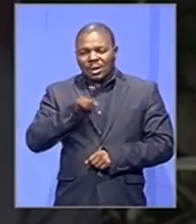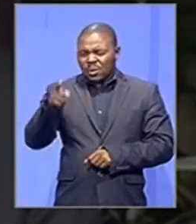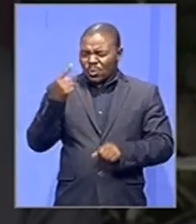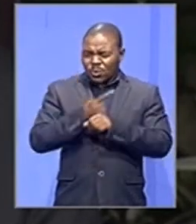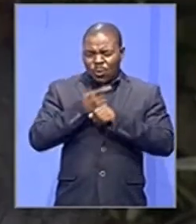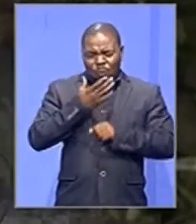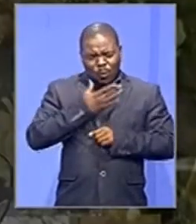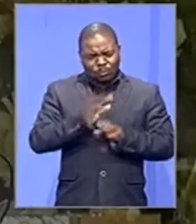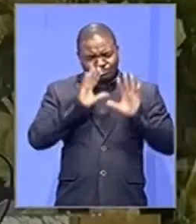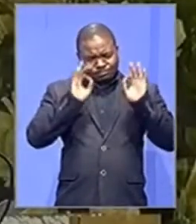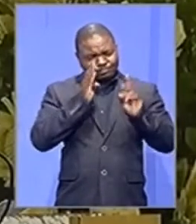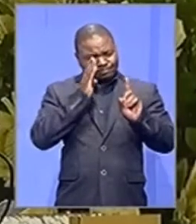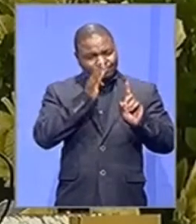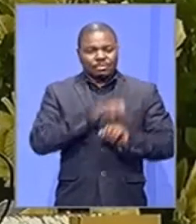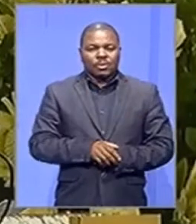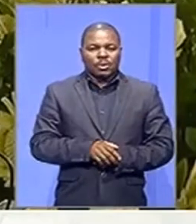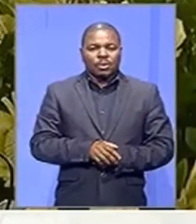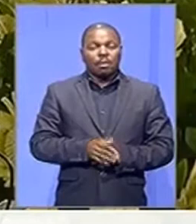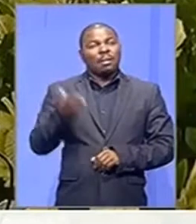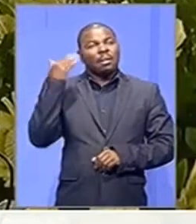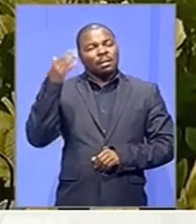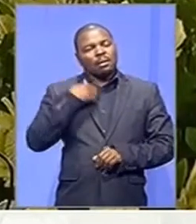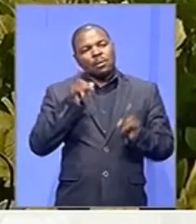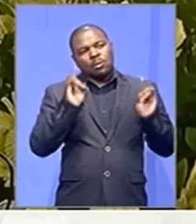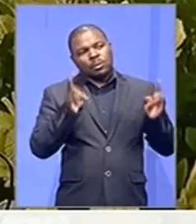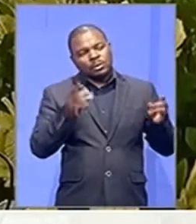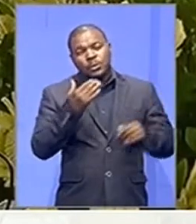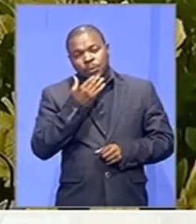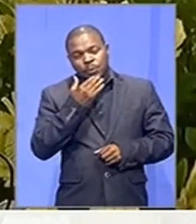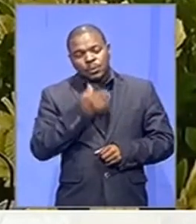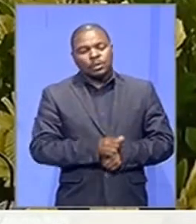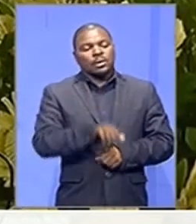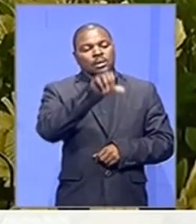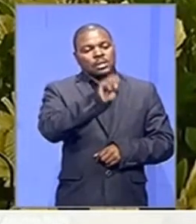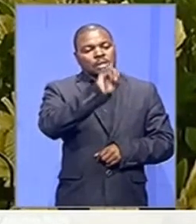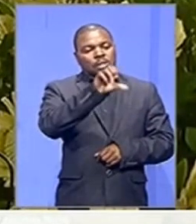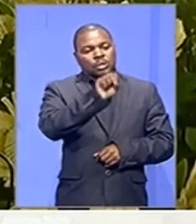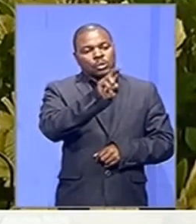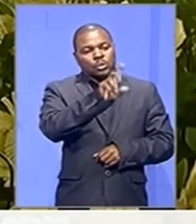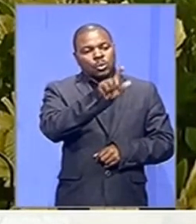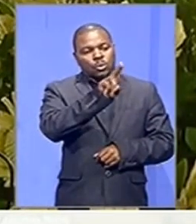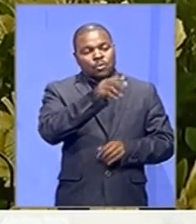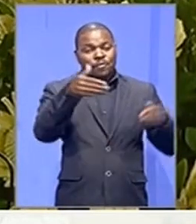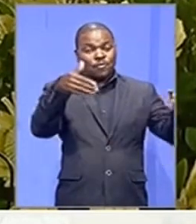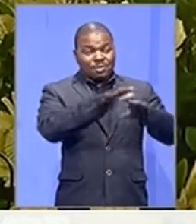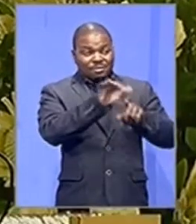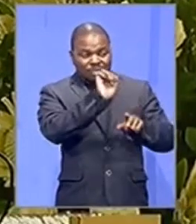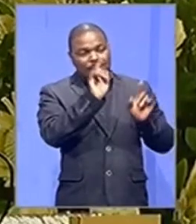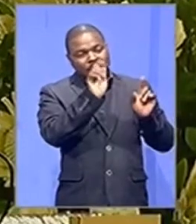overcorrectness. We were once watching Walter Sisulu's funeral on TV. I remember